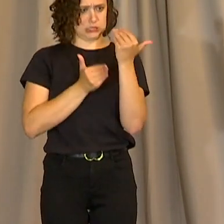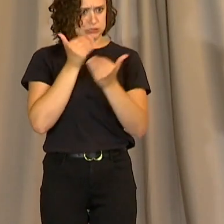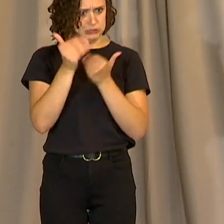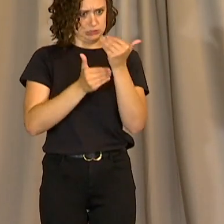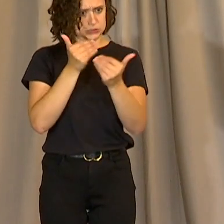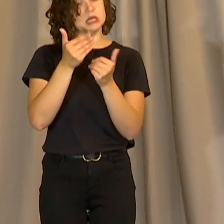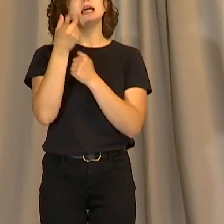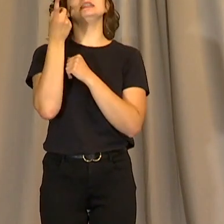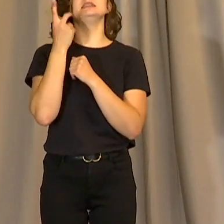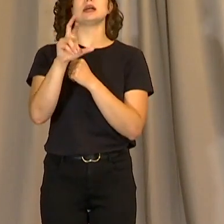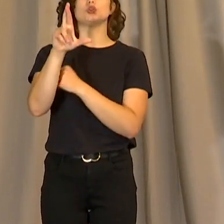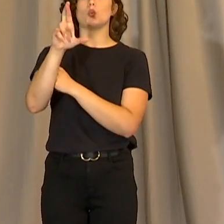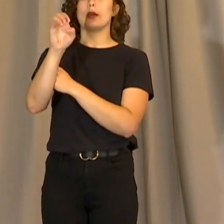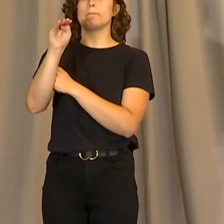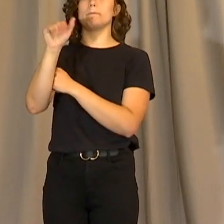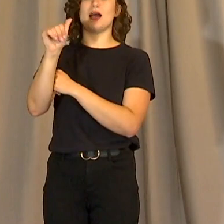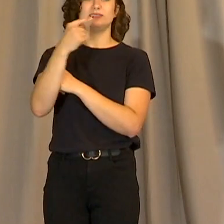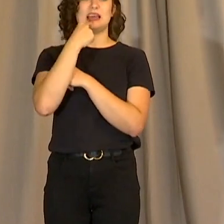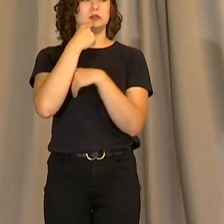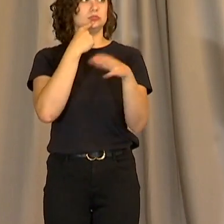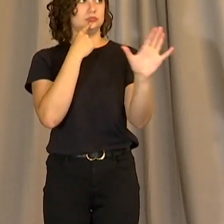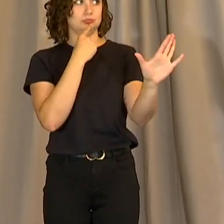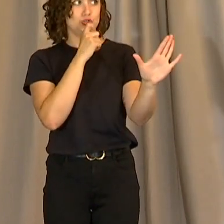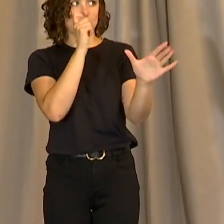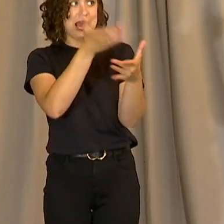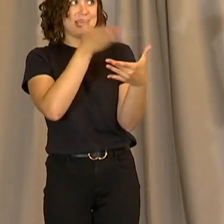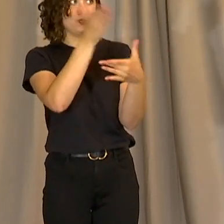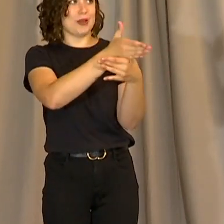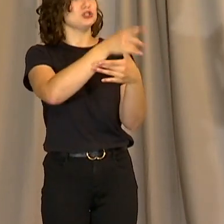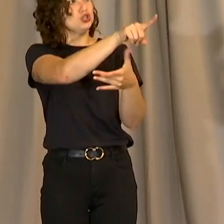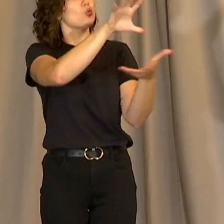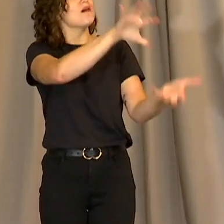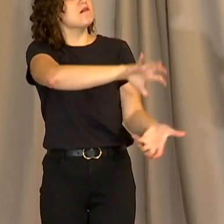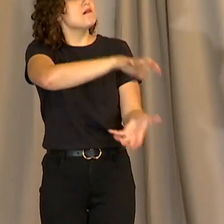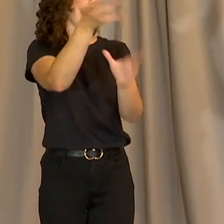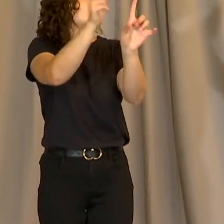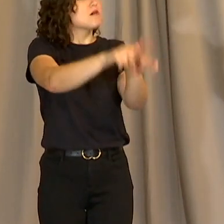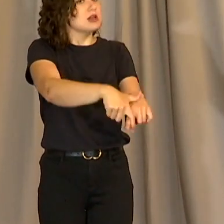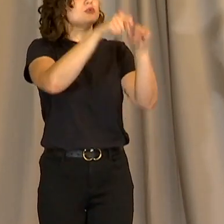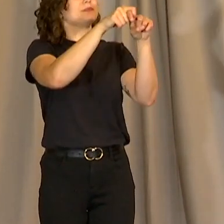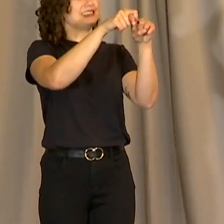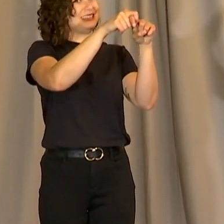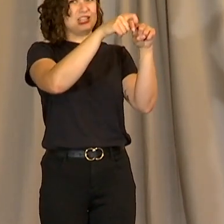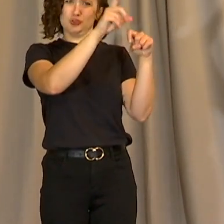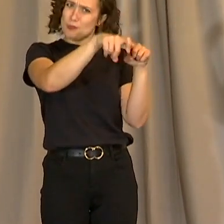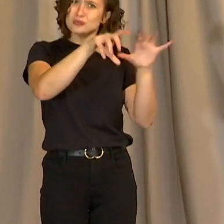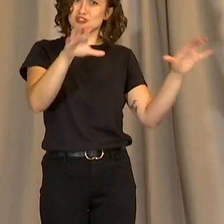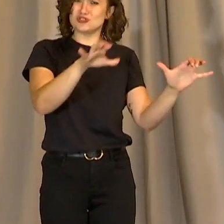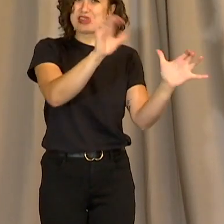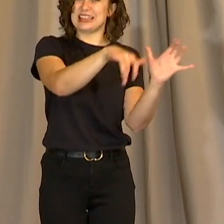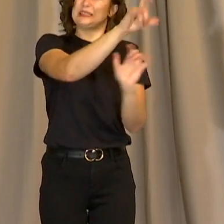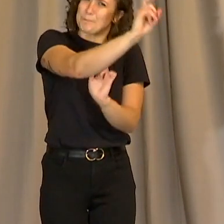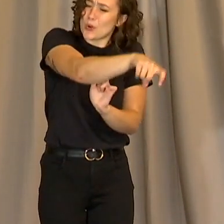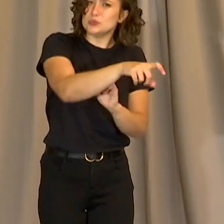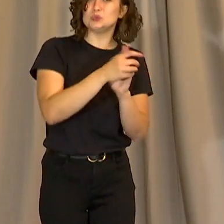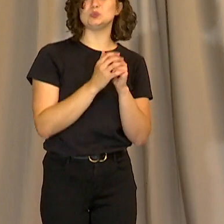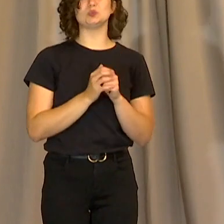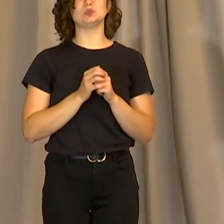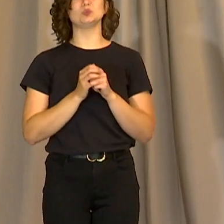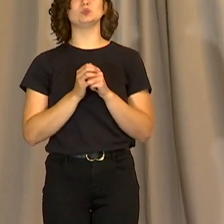Dr. Rema told me, you weren't interrupting, you were disrupting. That is exactly what you're supposed to do. So